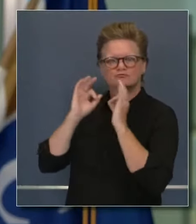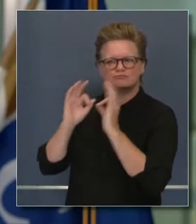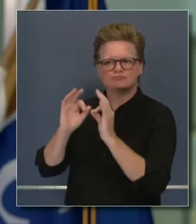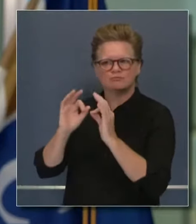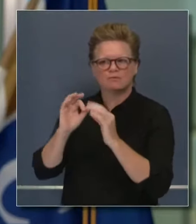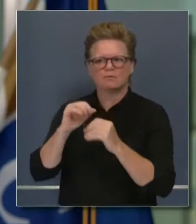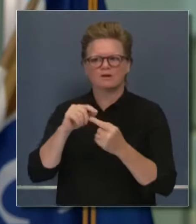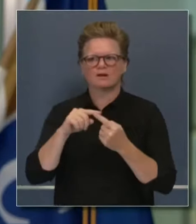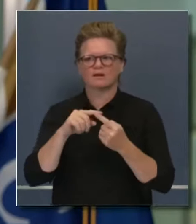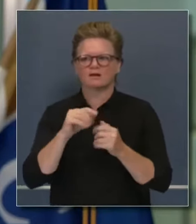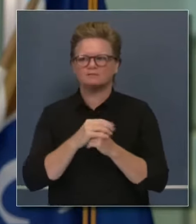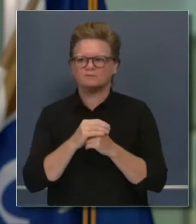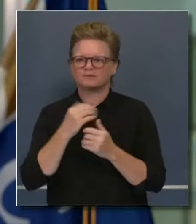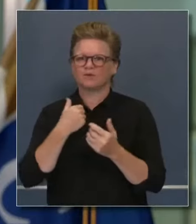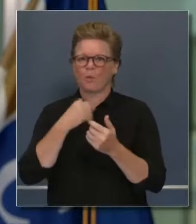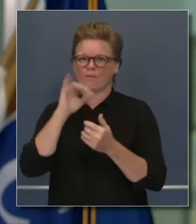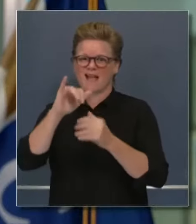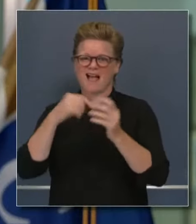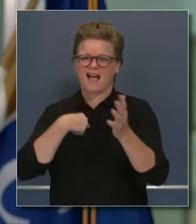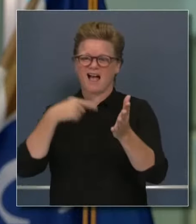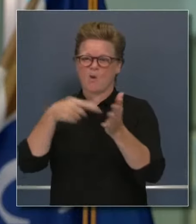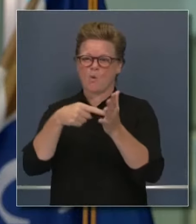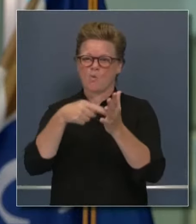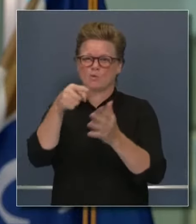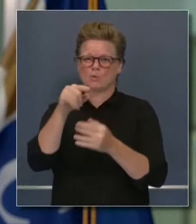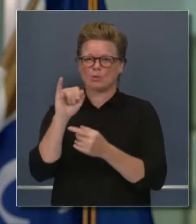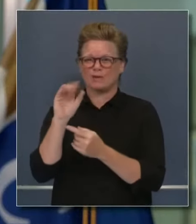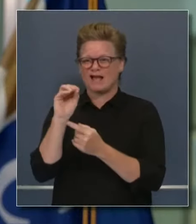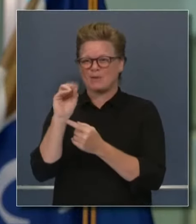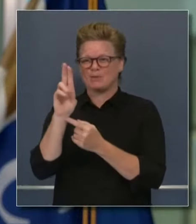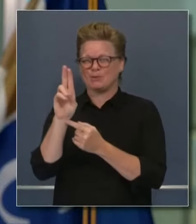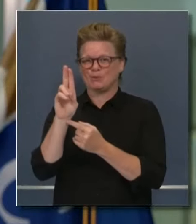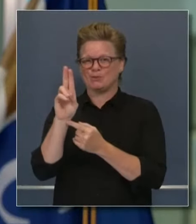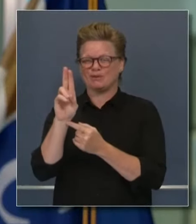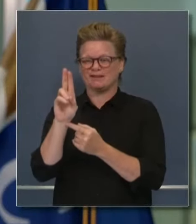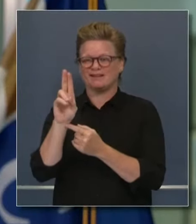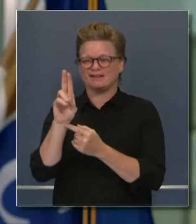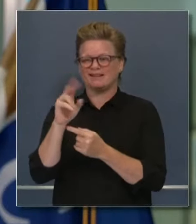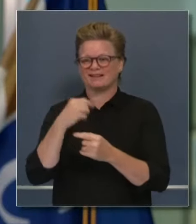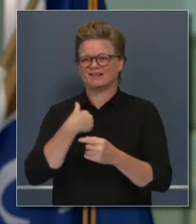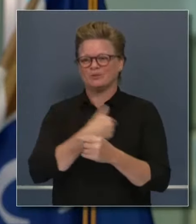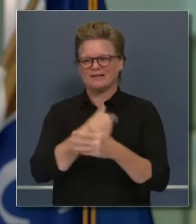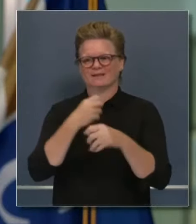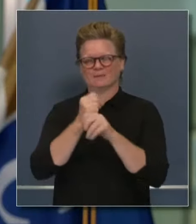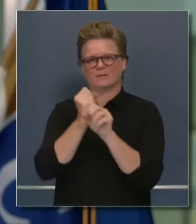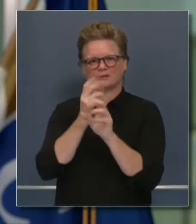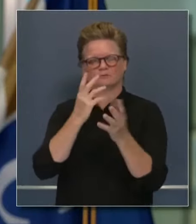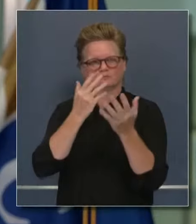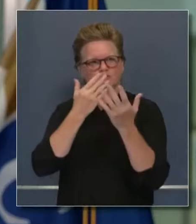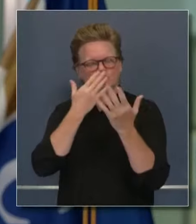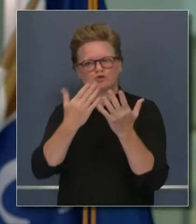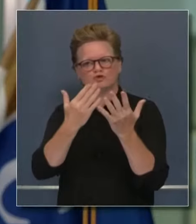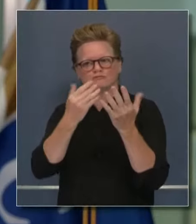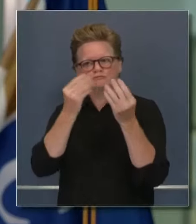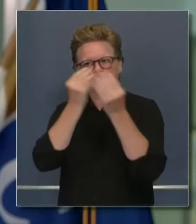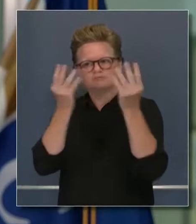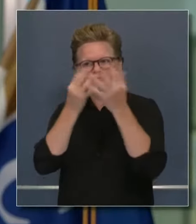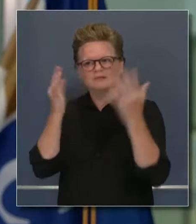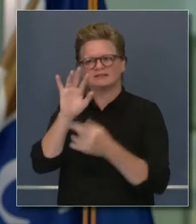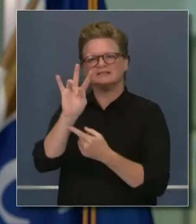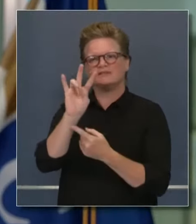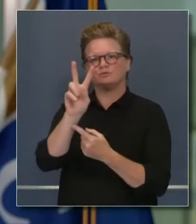were established through the PUC on notification, 72-hour notification, that has improved. Is it perfect?